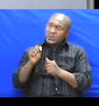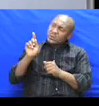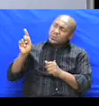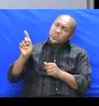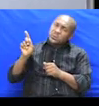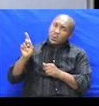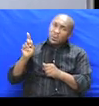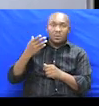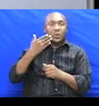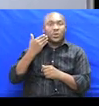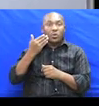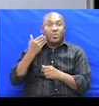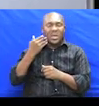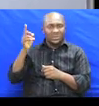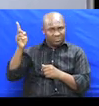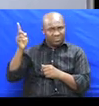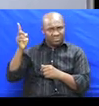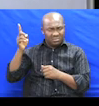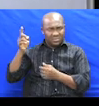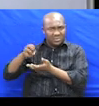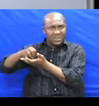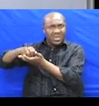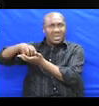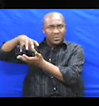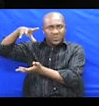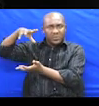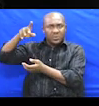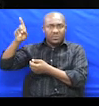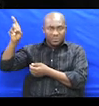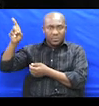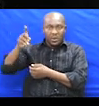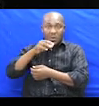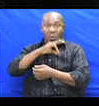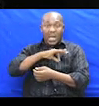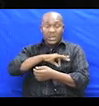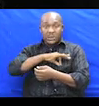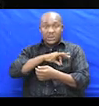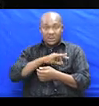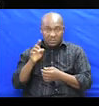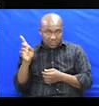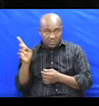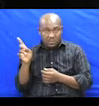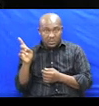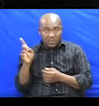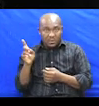And this was due to the demands raised by European workers